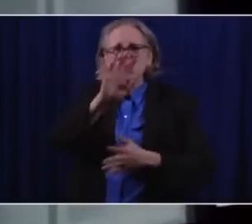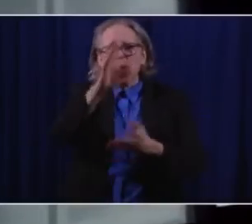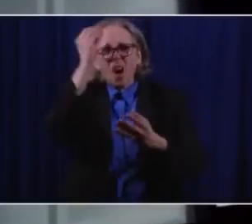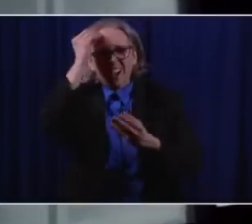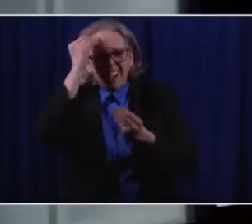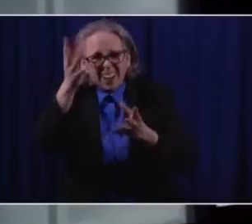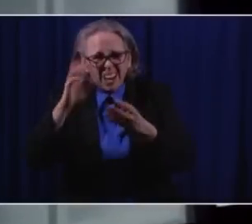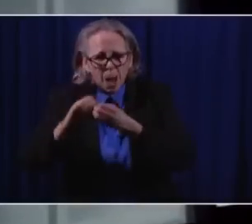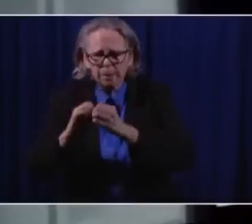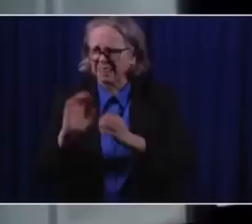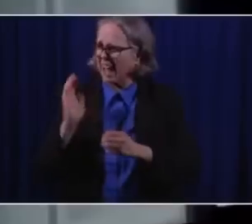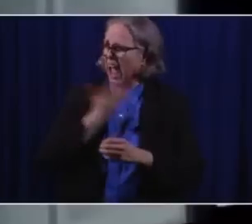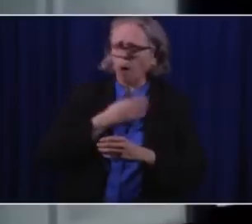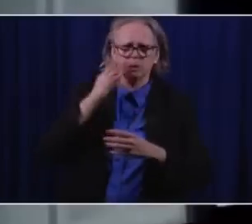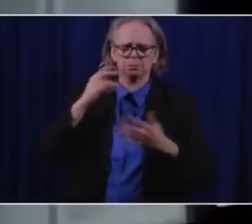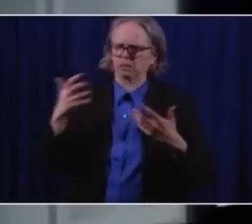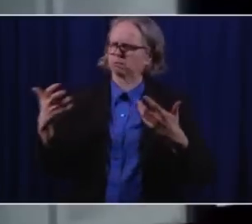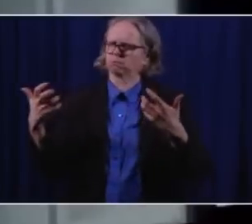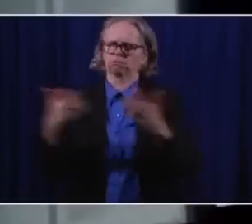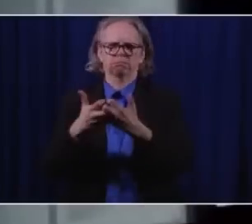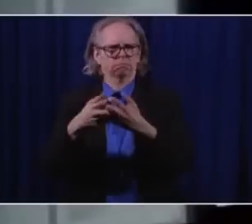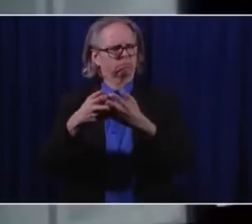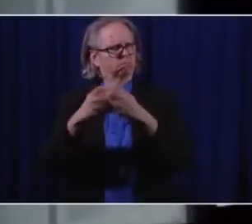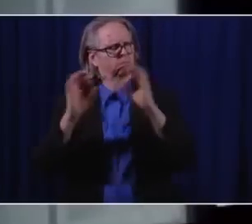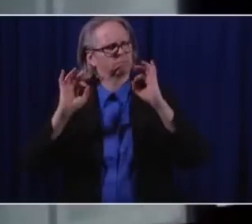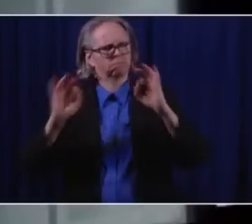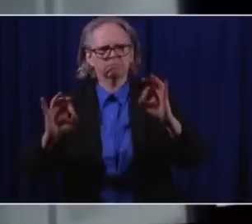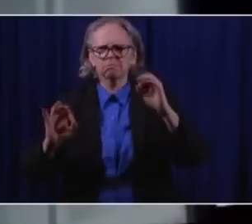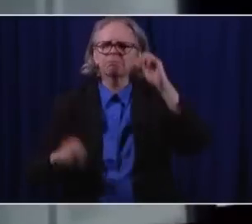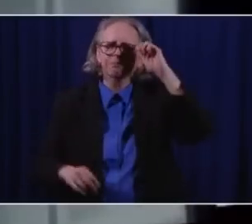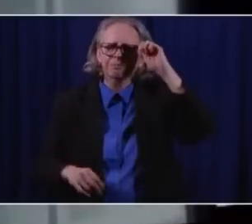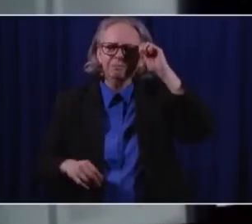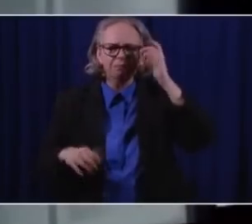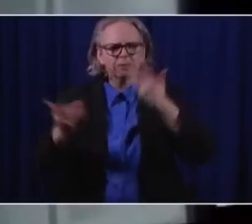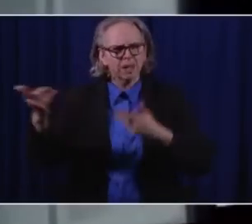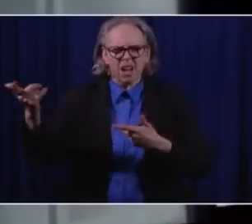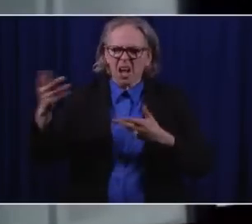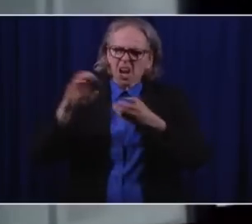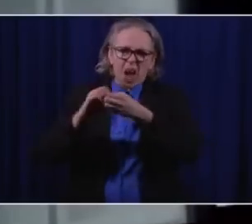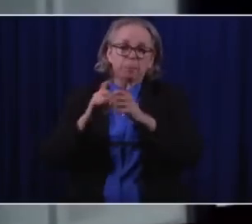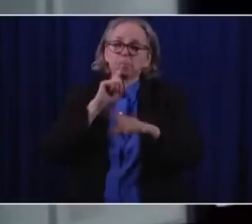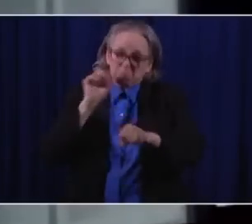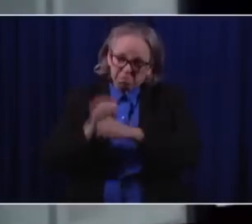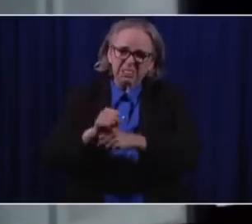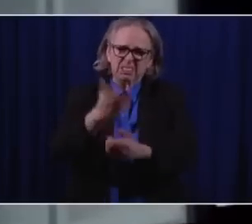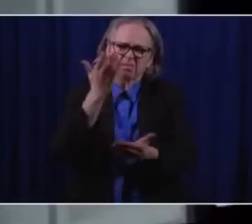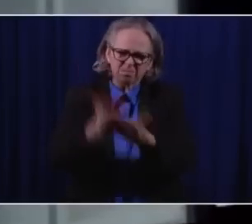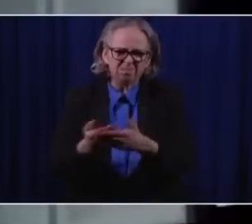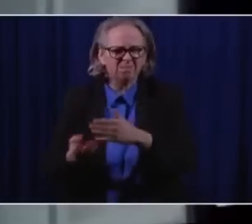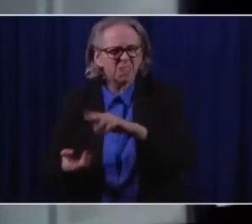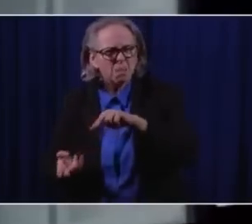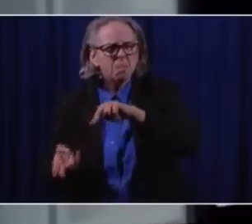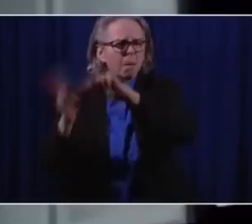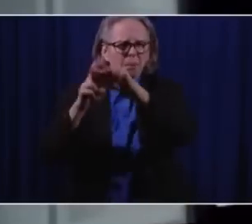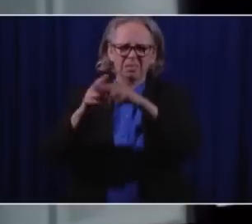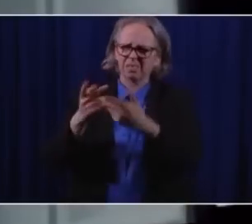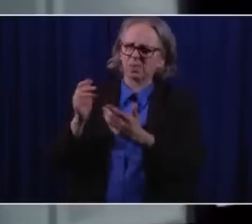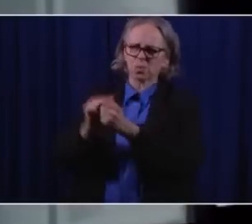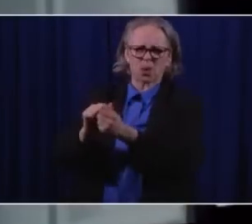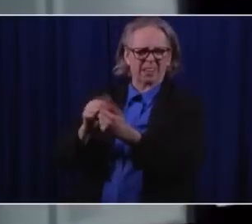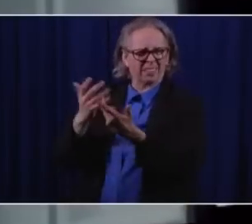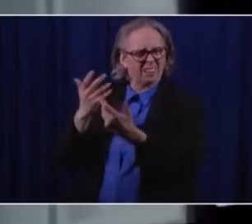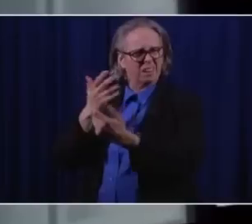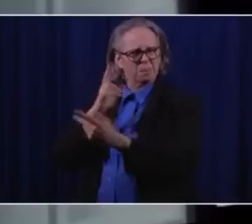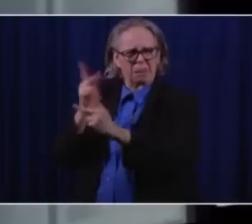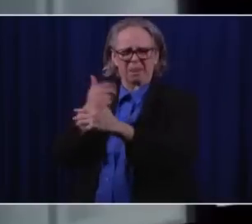volumes to date for COVID patients coming through our ER and then requiring inpatient admissions. And some of those